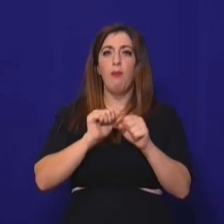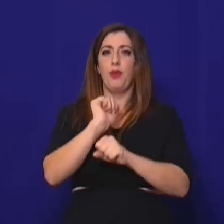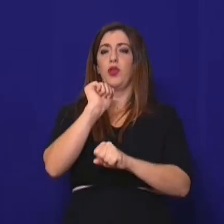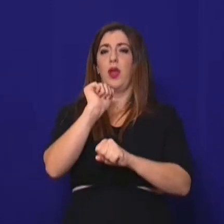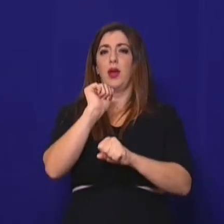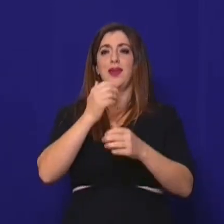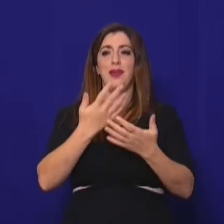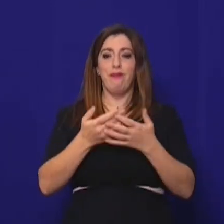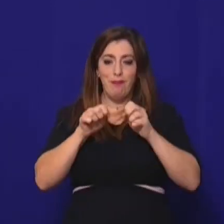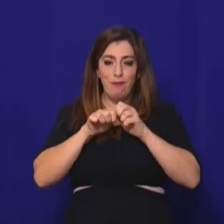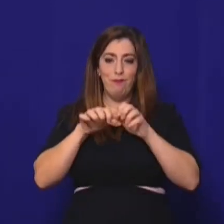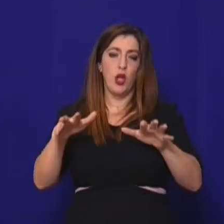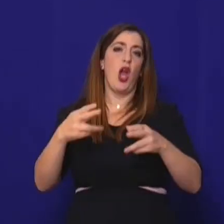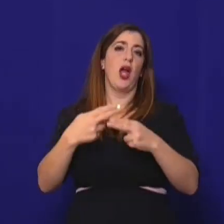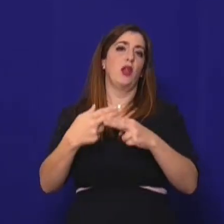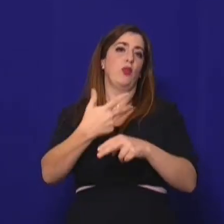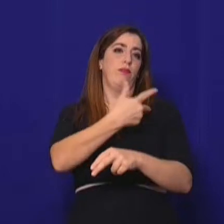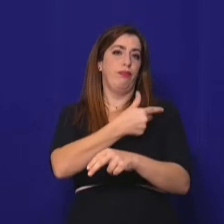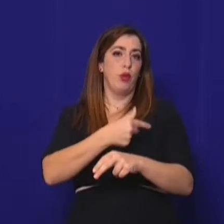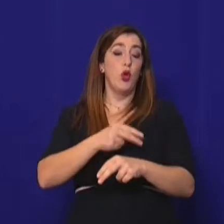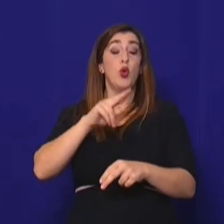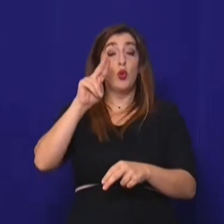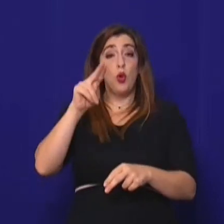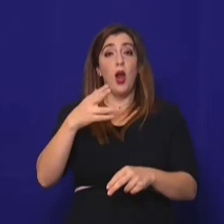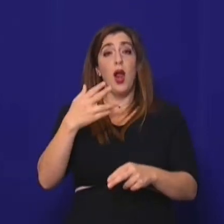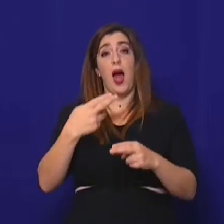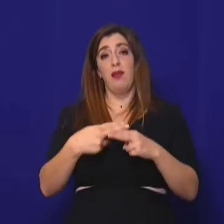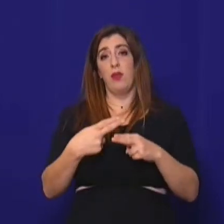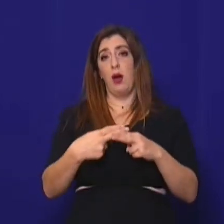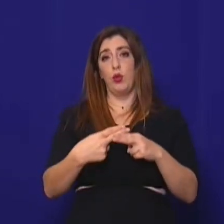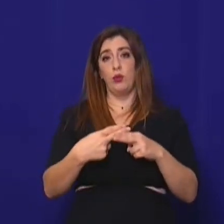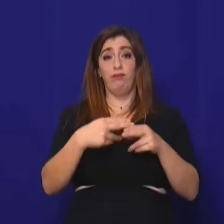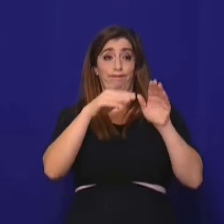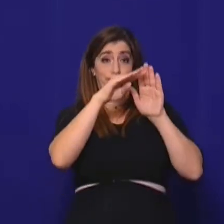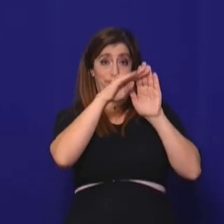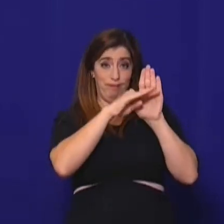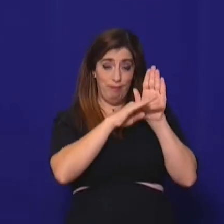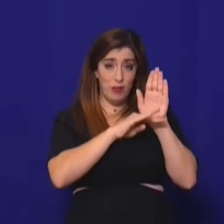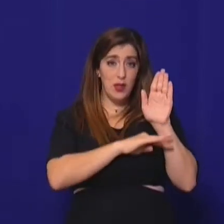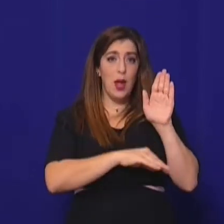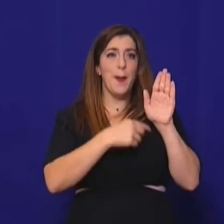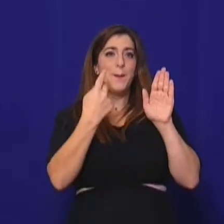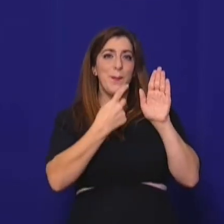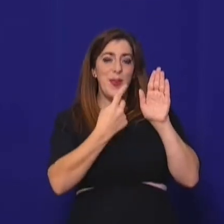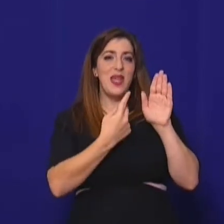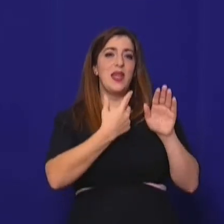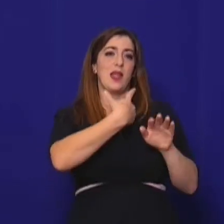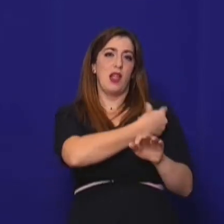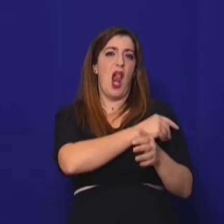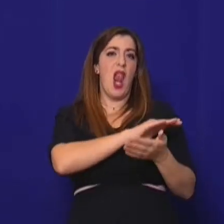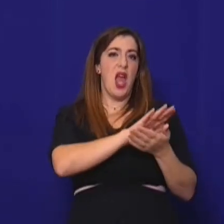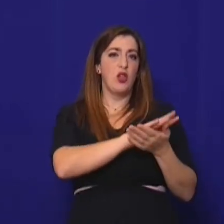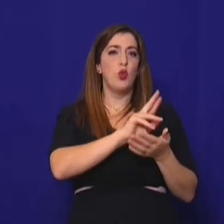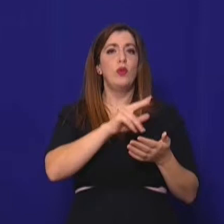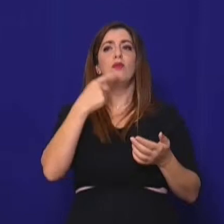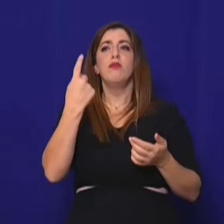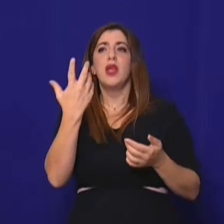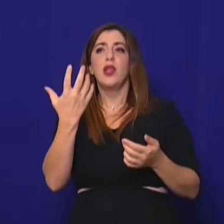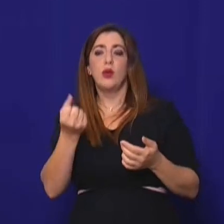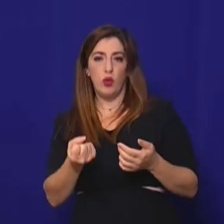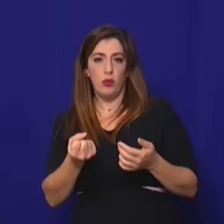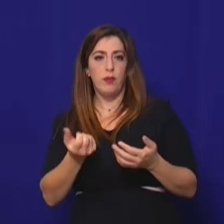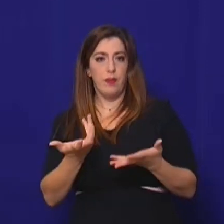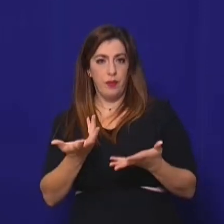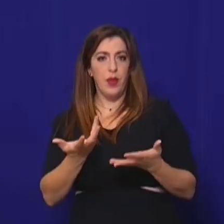ukoll ir-rendi kont ta' lil min inti tajt il-vaccines u anka la darba nafu li hemm il-vaccines li ħajkollhom bżonn